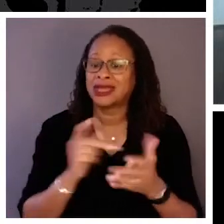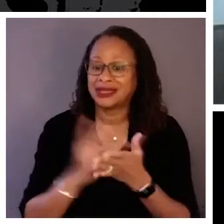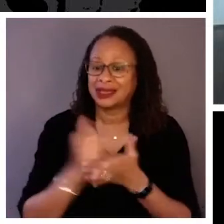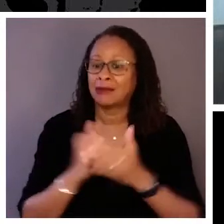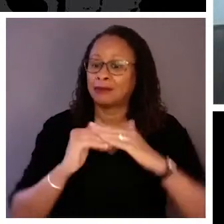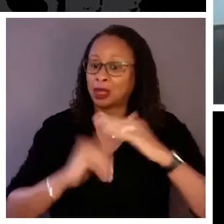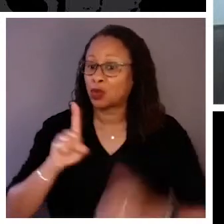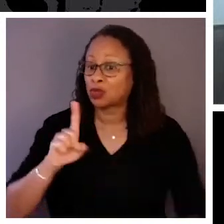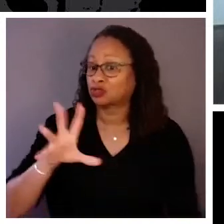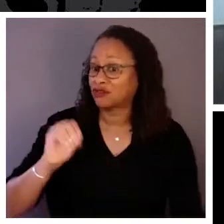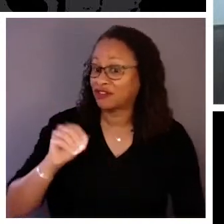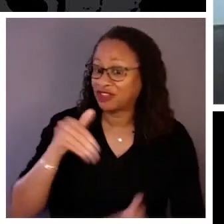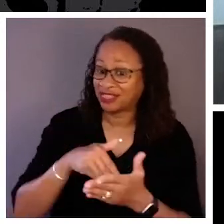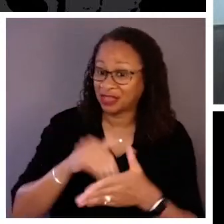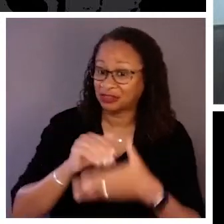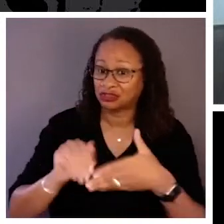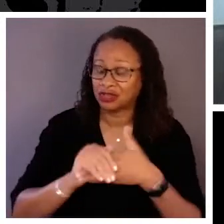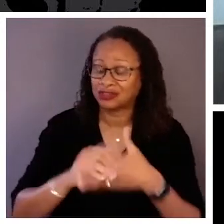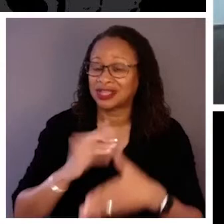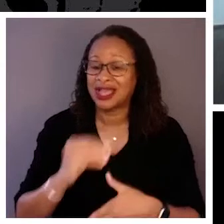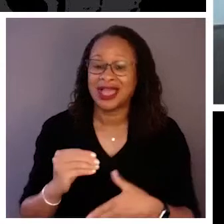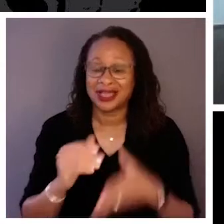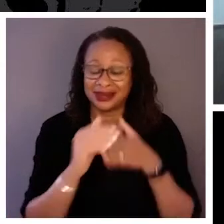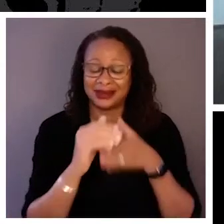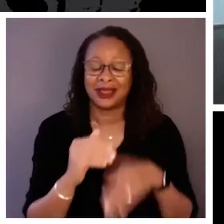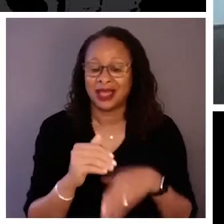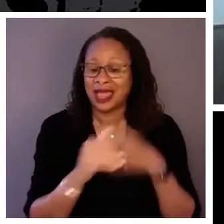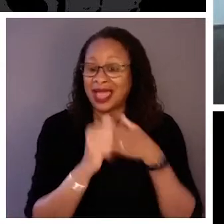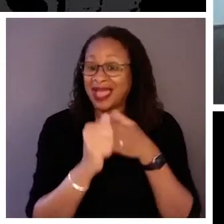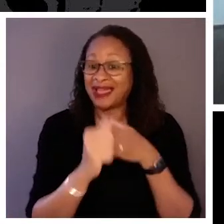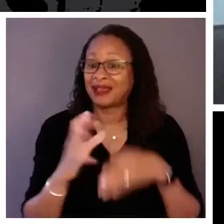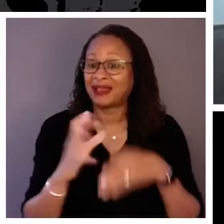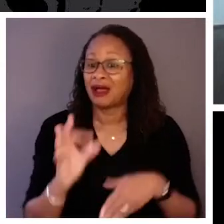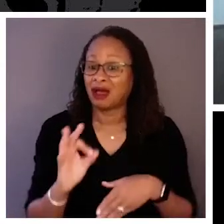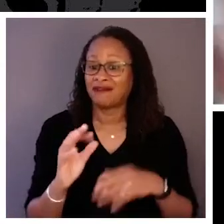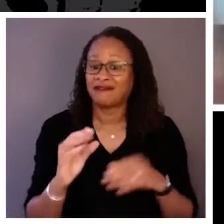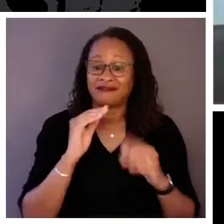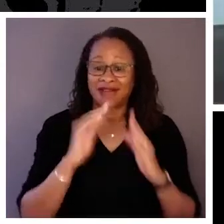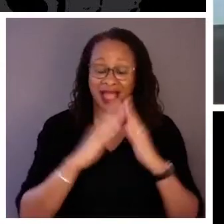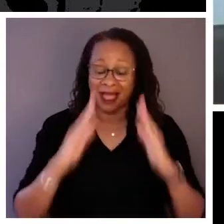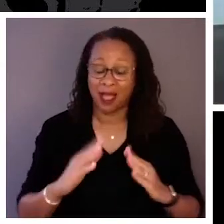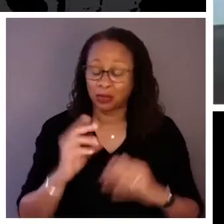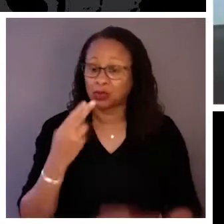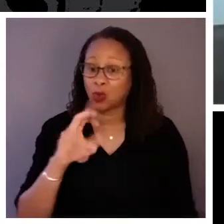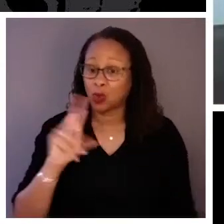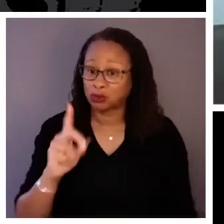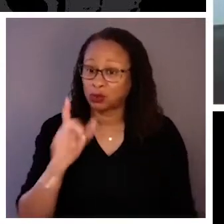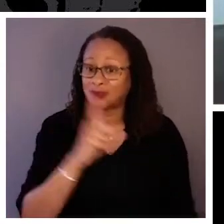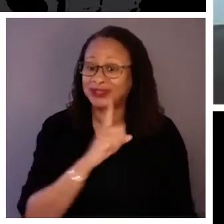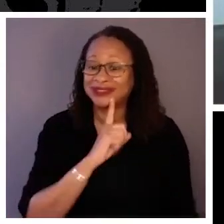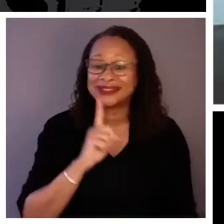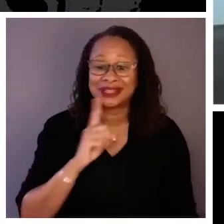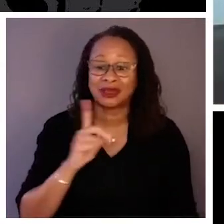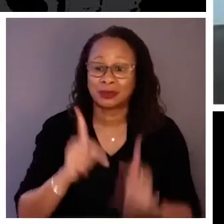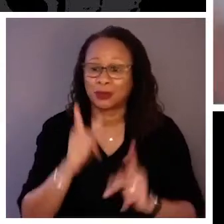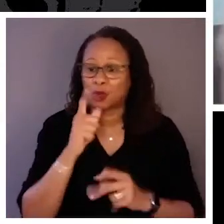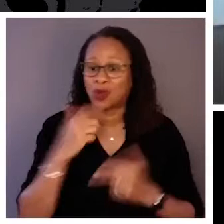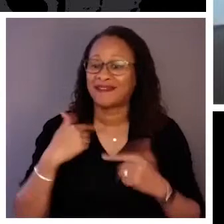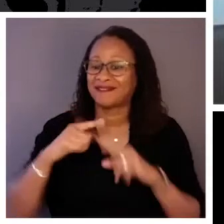$150,000, and head of household members who are single people who have a dependent child in the